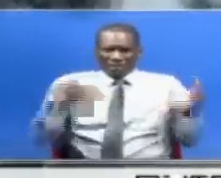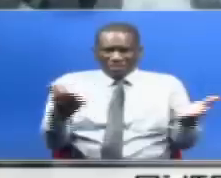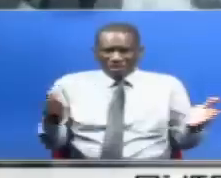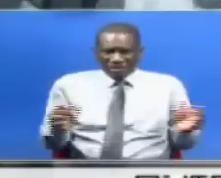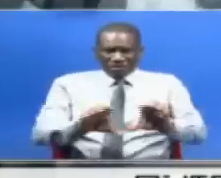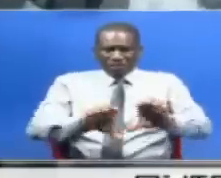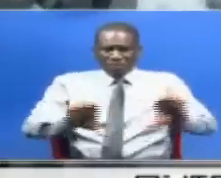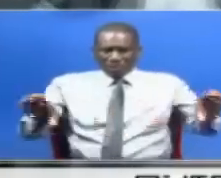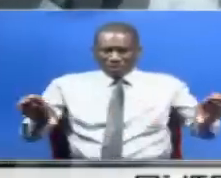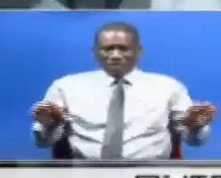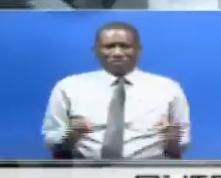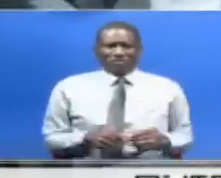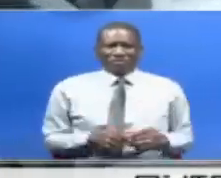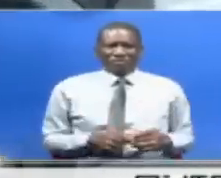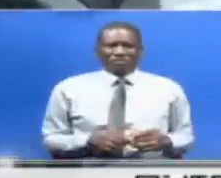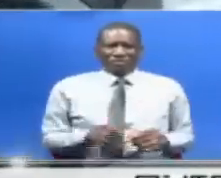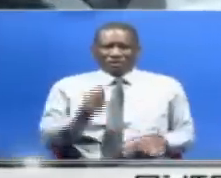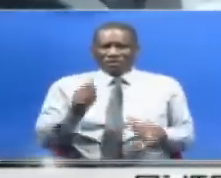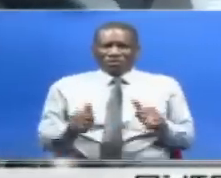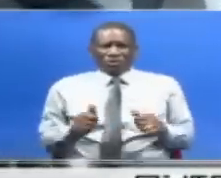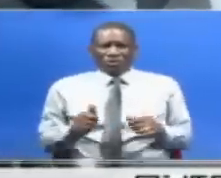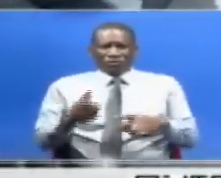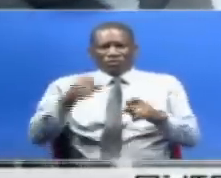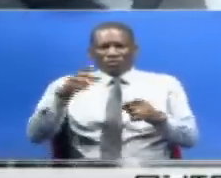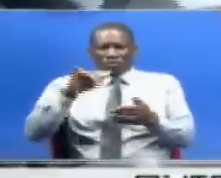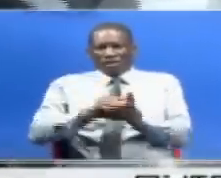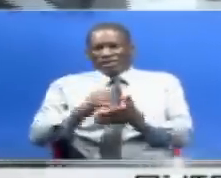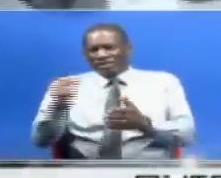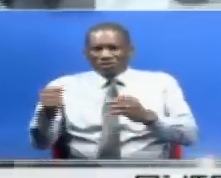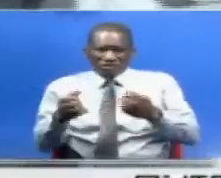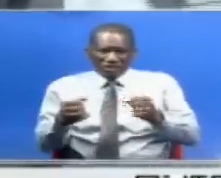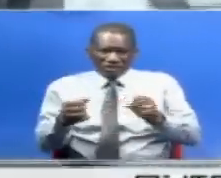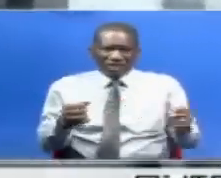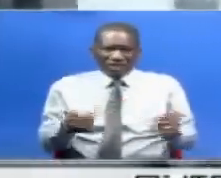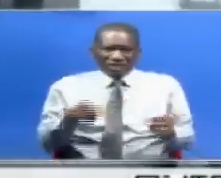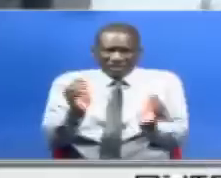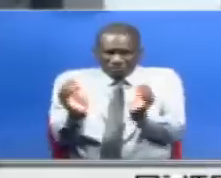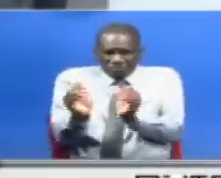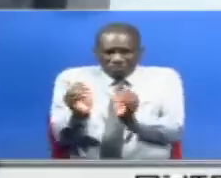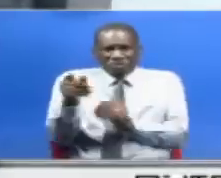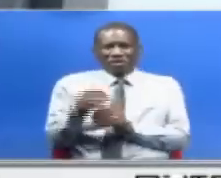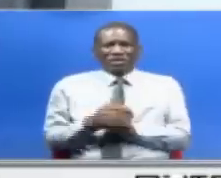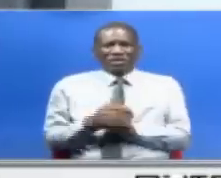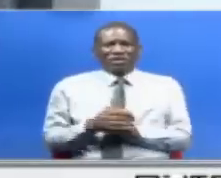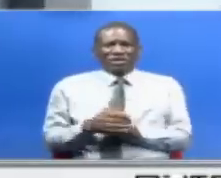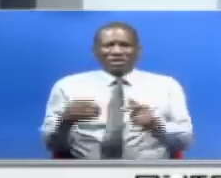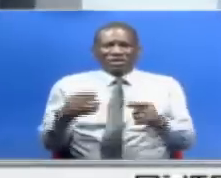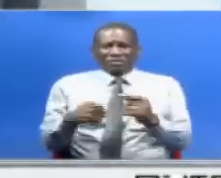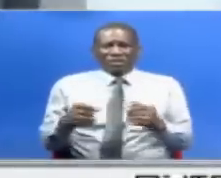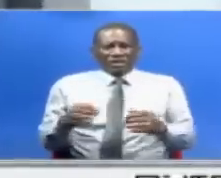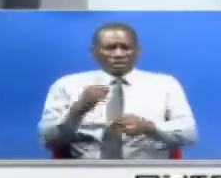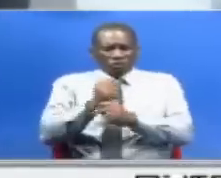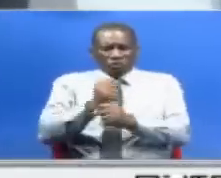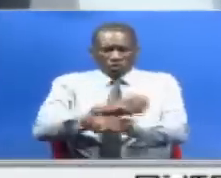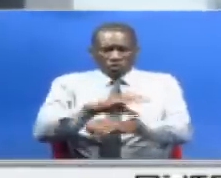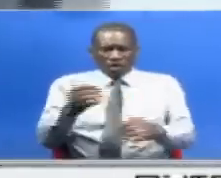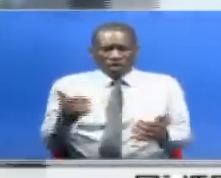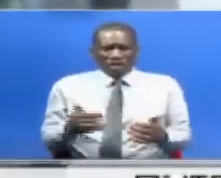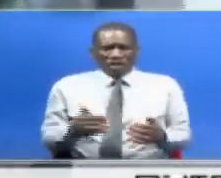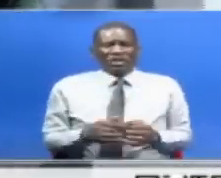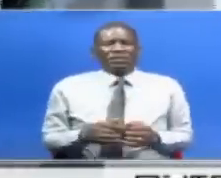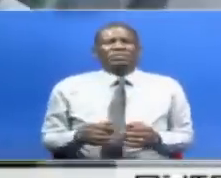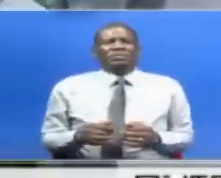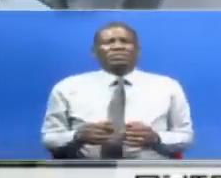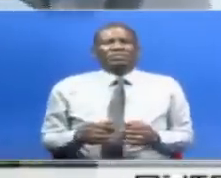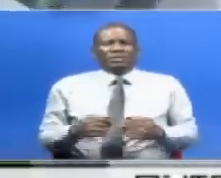panel, which runs from that end to this end. This one is smaller, but it's a fully functional one. It's a multifunctional